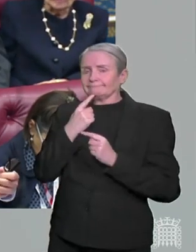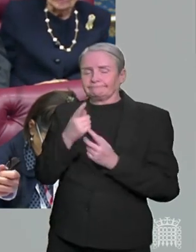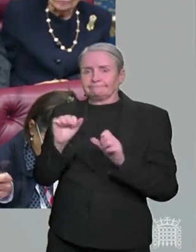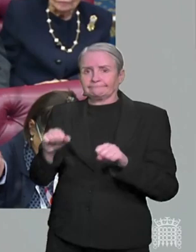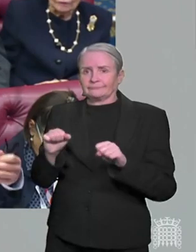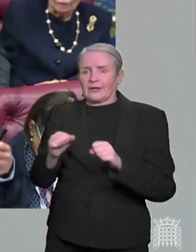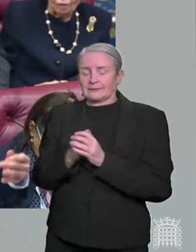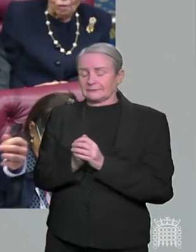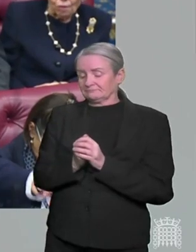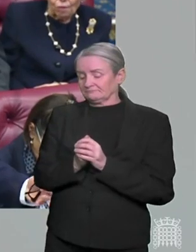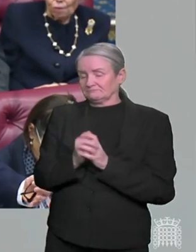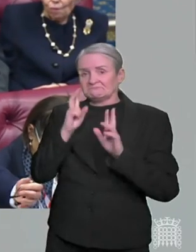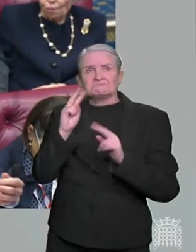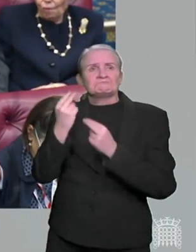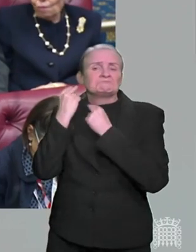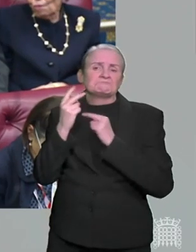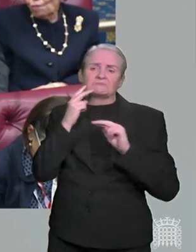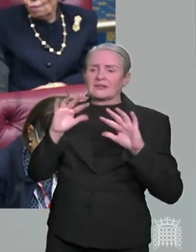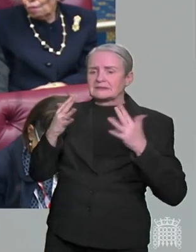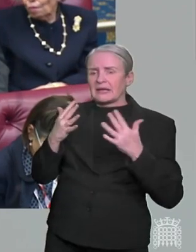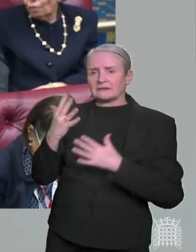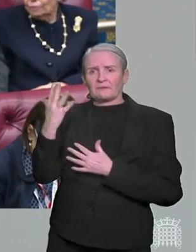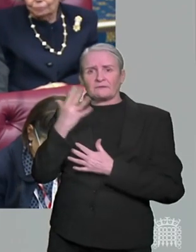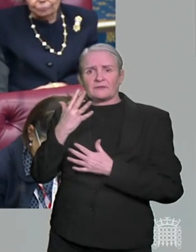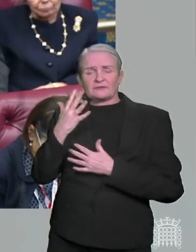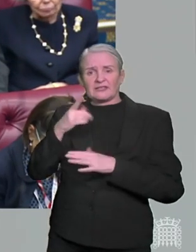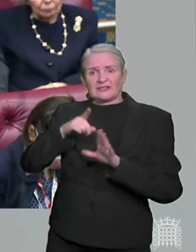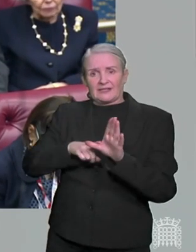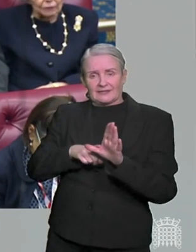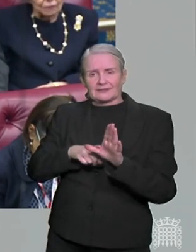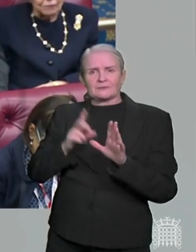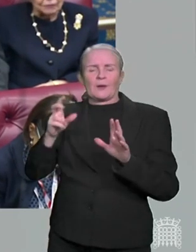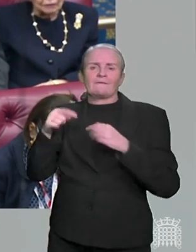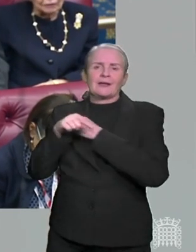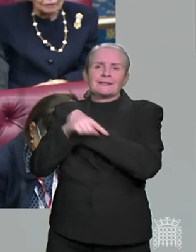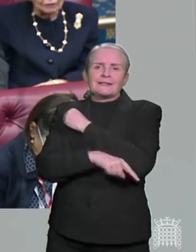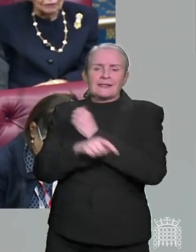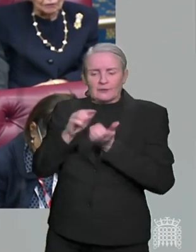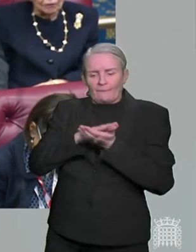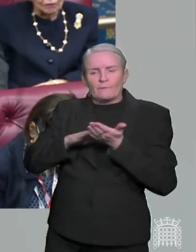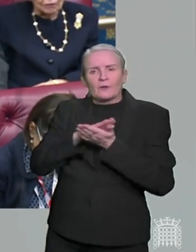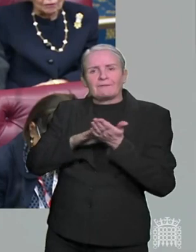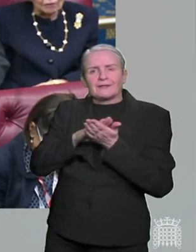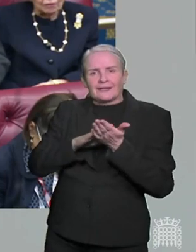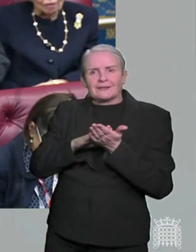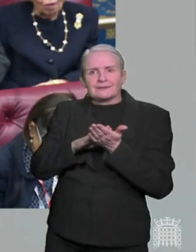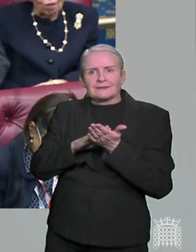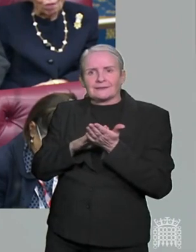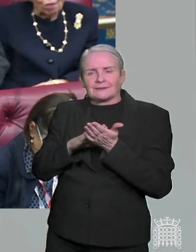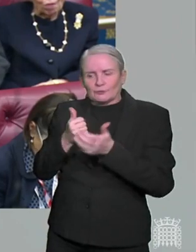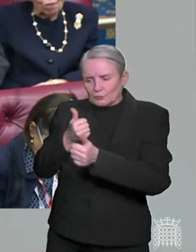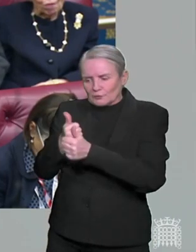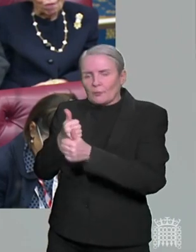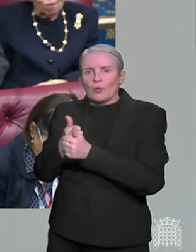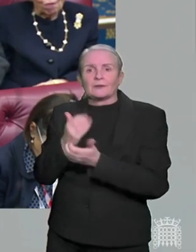look back 10, 15, 20 years when we were doing debt forgiveness programs to help these highly indebted countries, it was mostly Paris